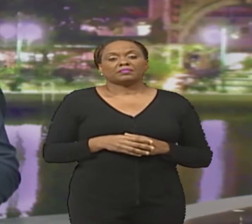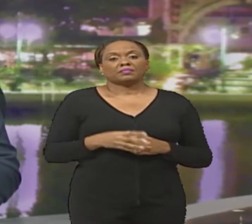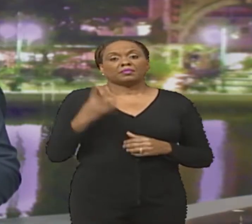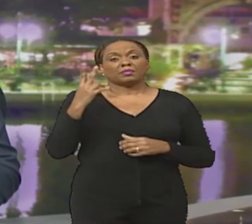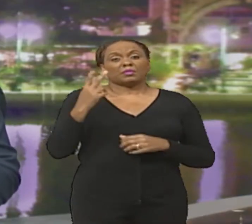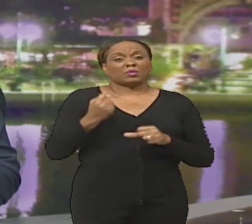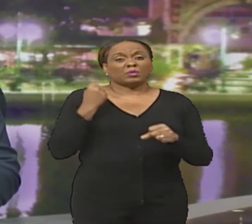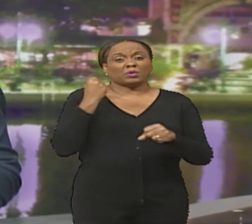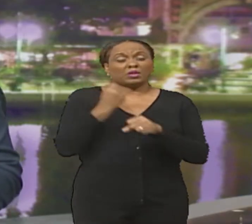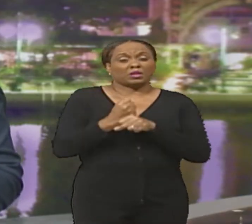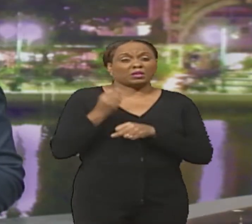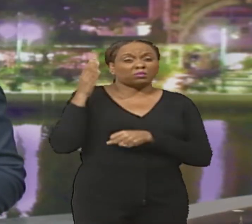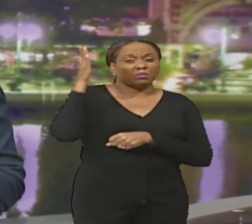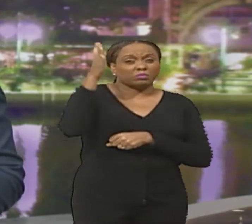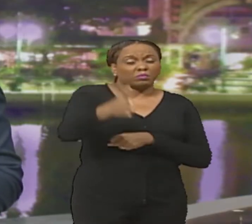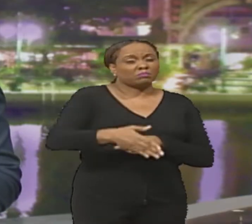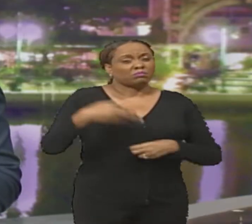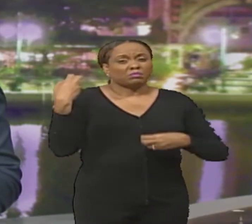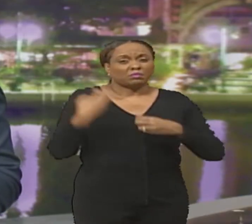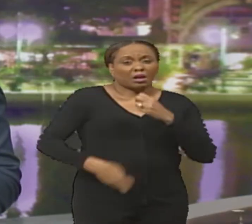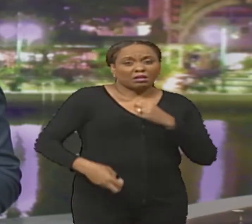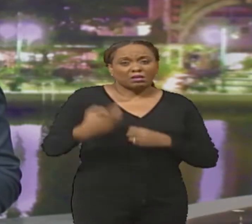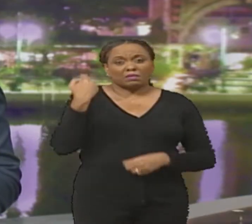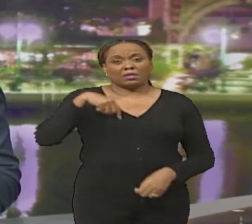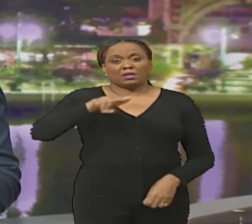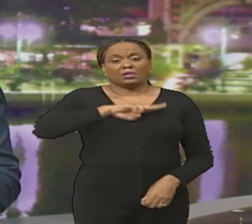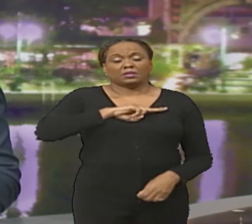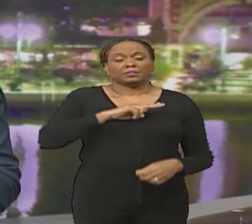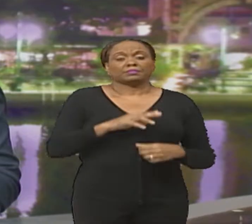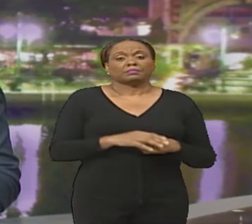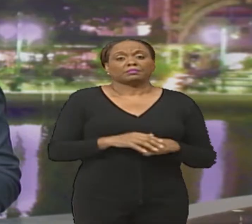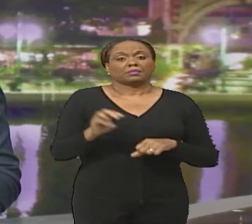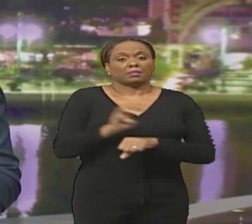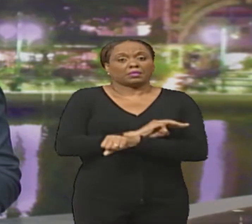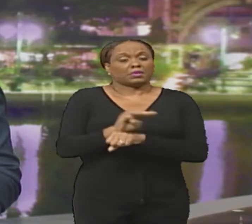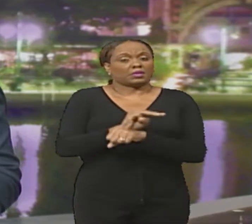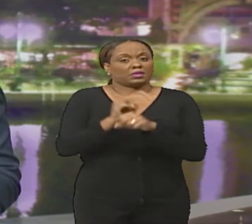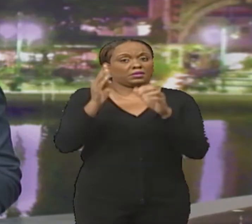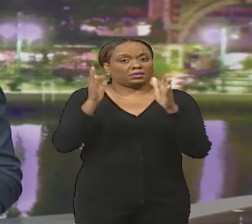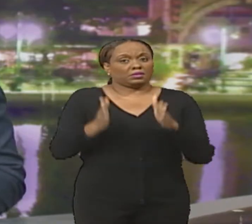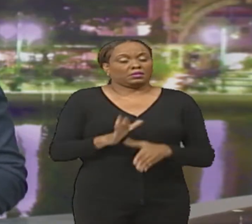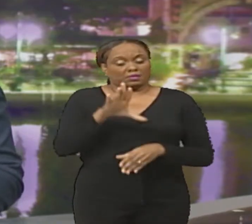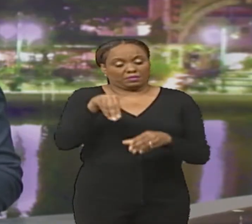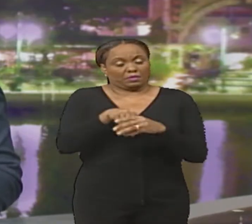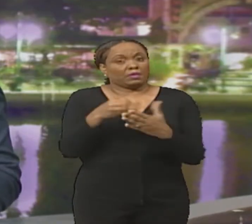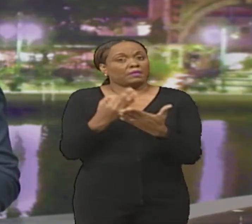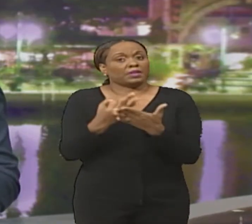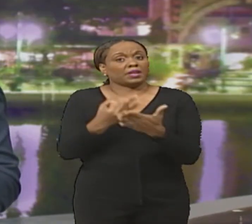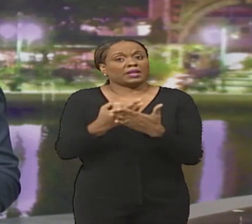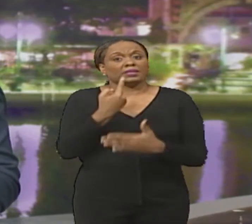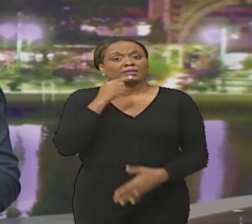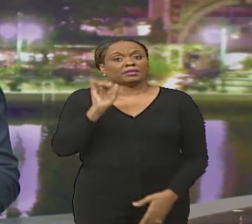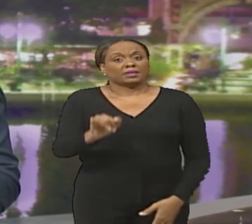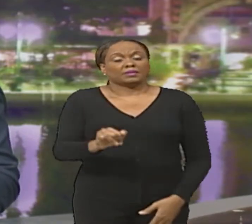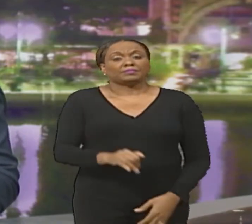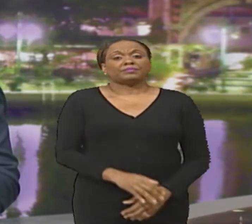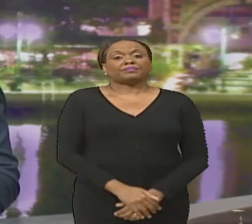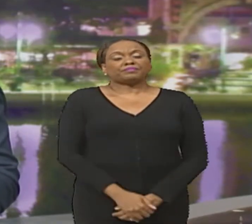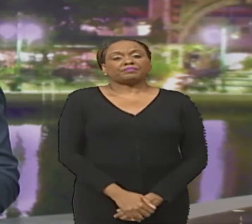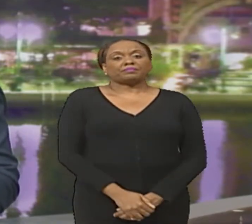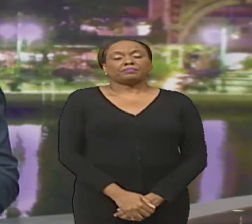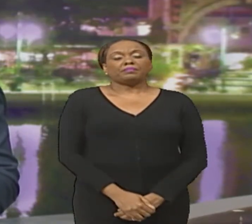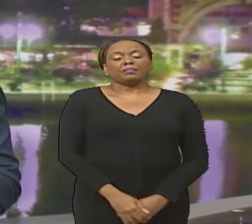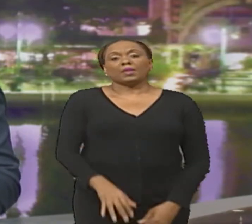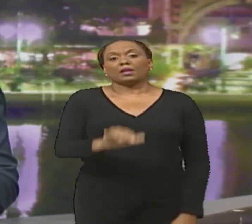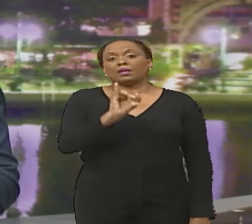years will be very rough for Barbados. This is according to Minister in the Ministry of Finance, Ryan Strawn. The International Monetary Fund approved the